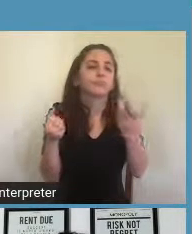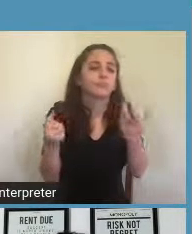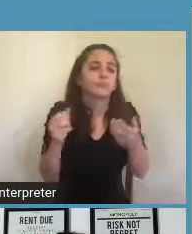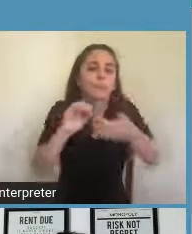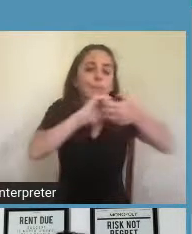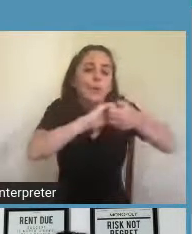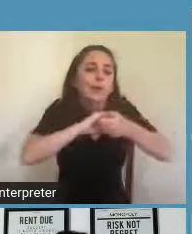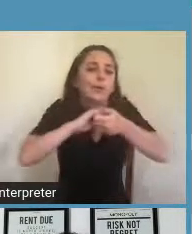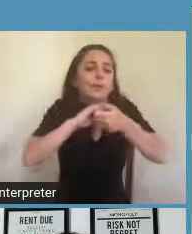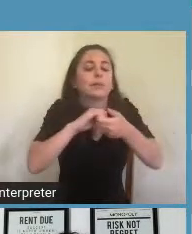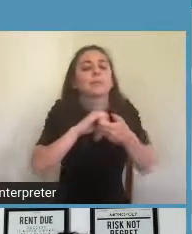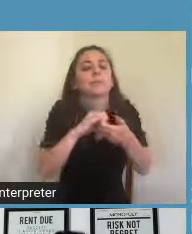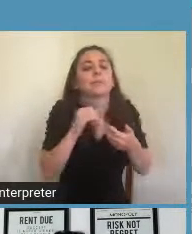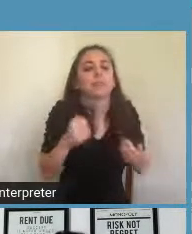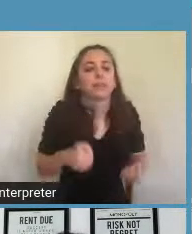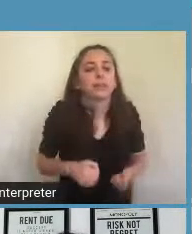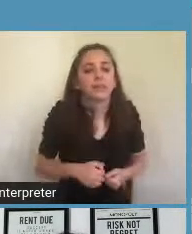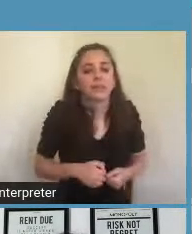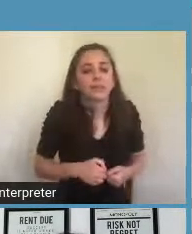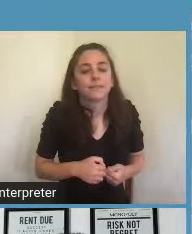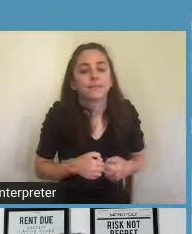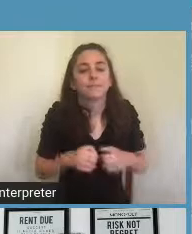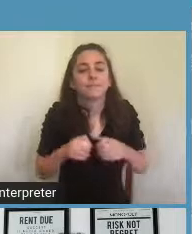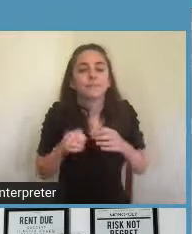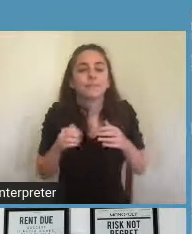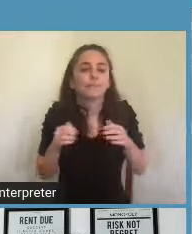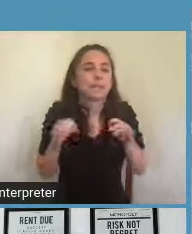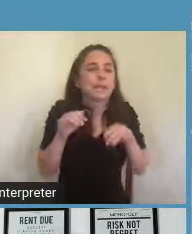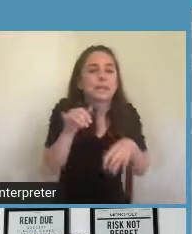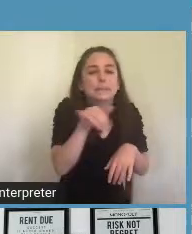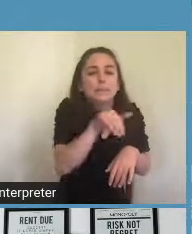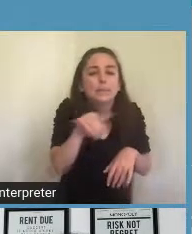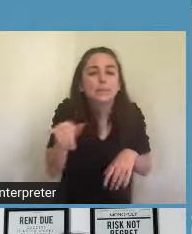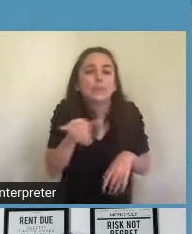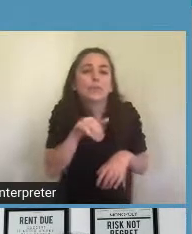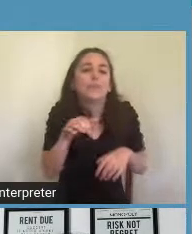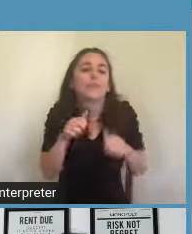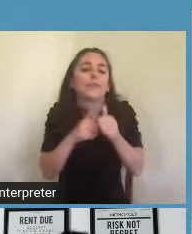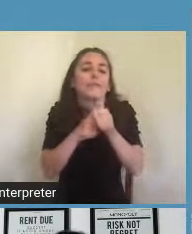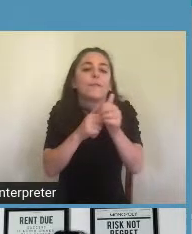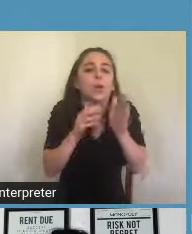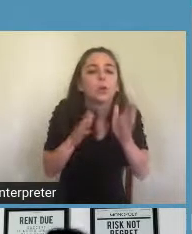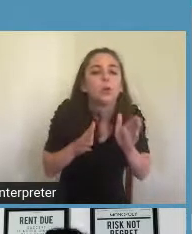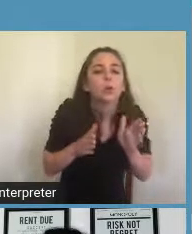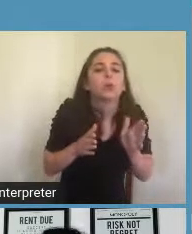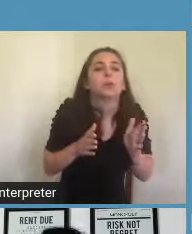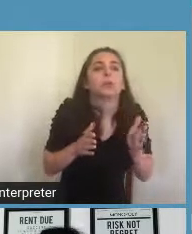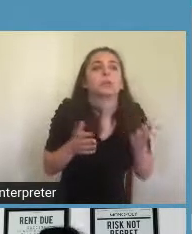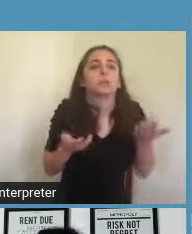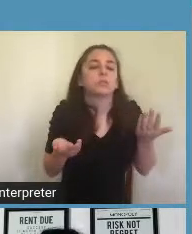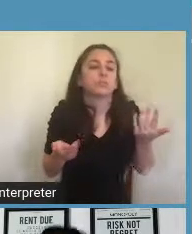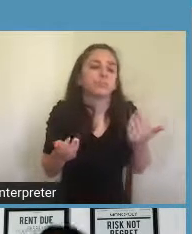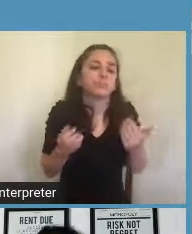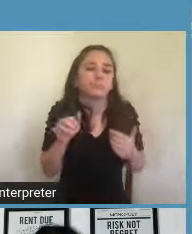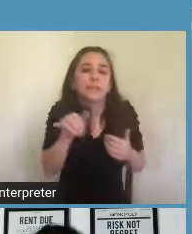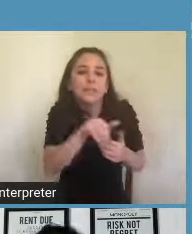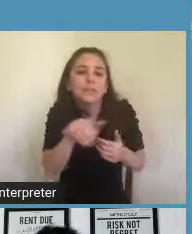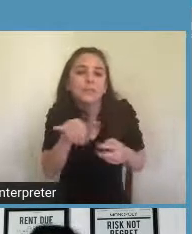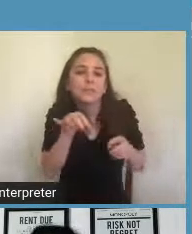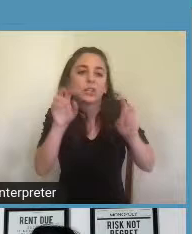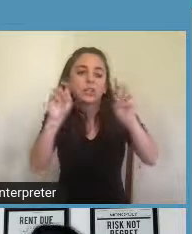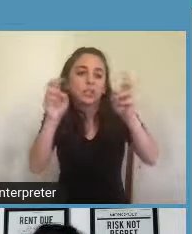very similar followings, similar passions? This is where you could even search these